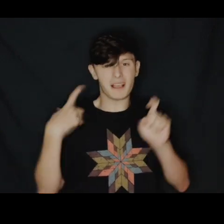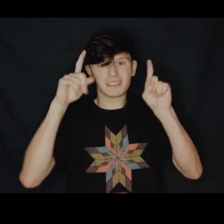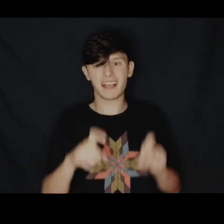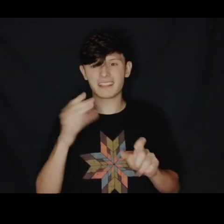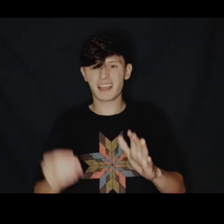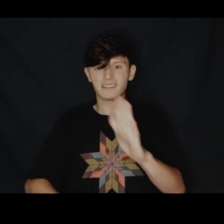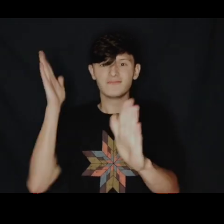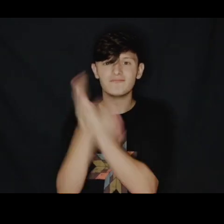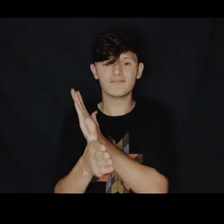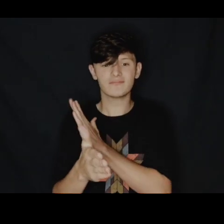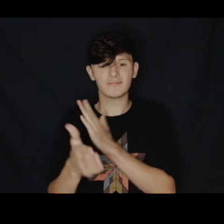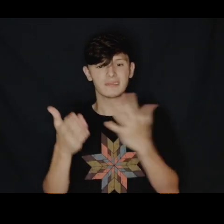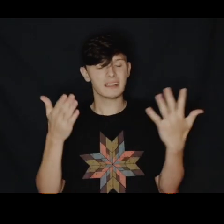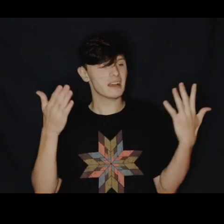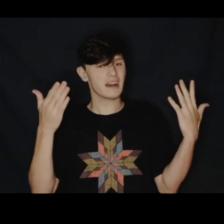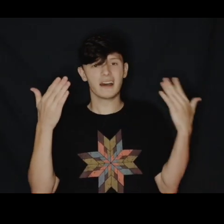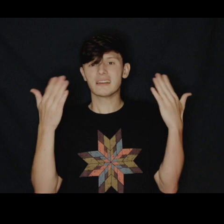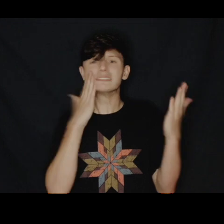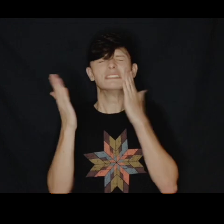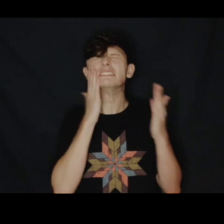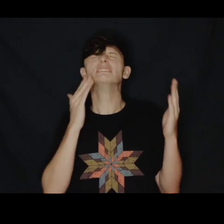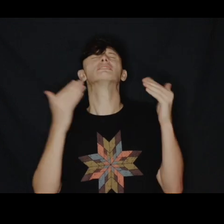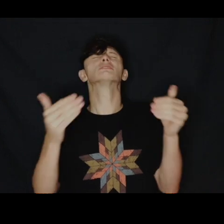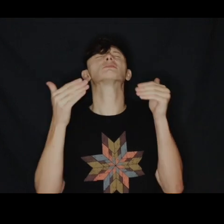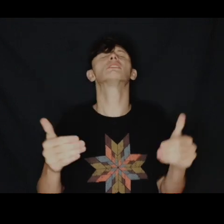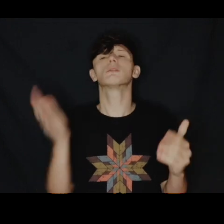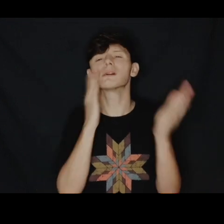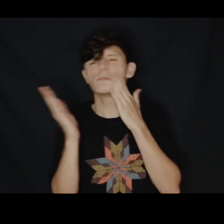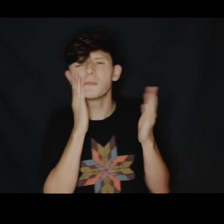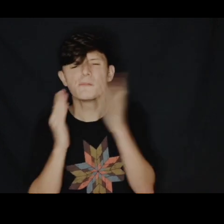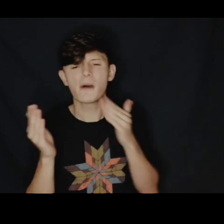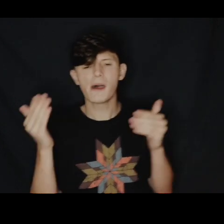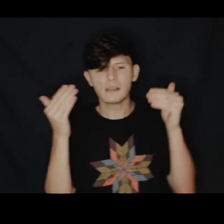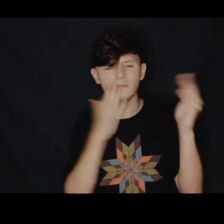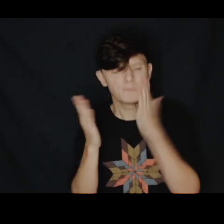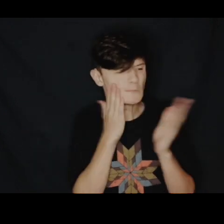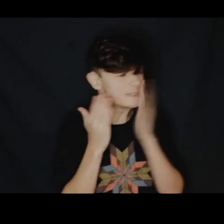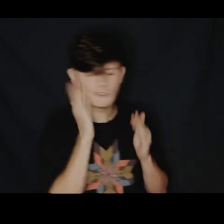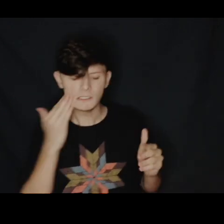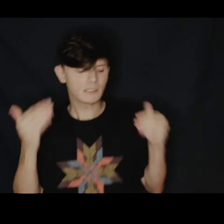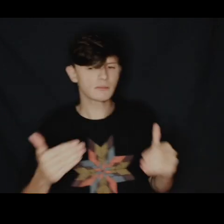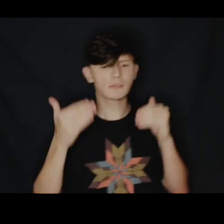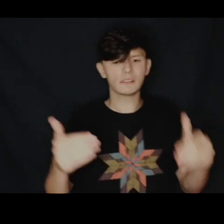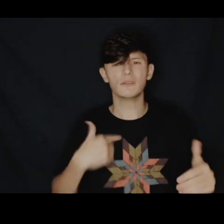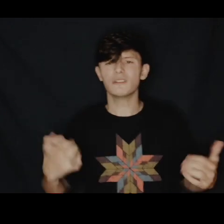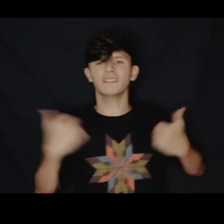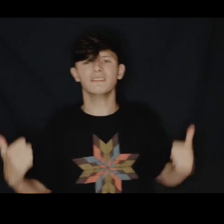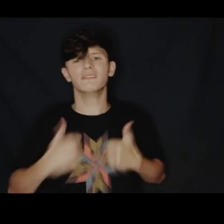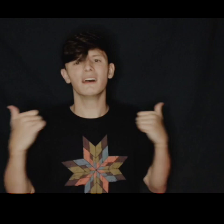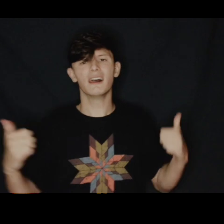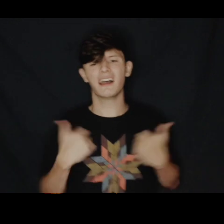pass the test and survive. Survive. Come on, go, go.